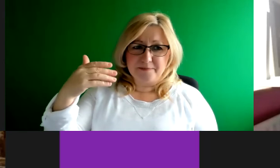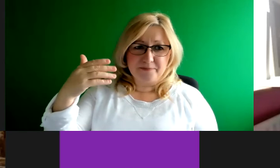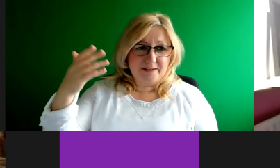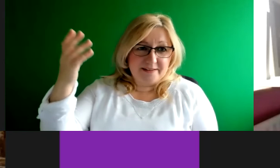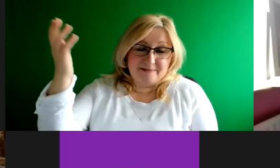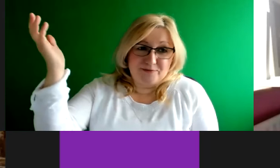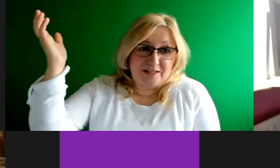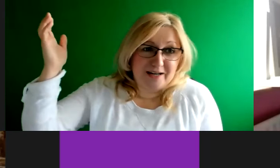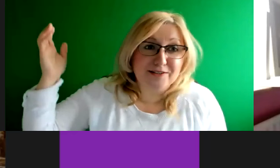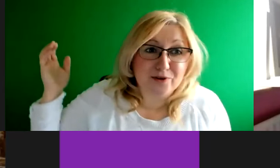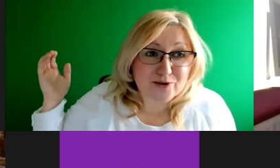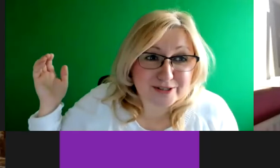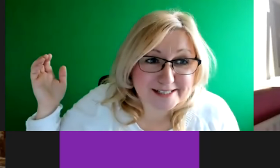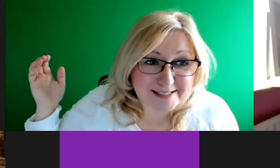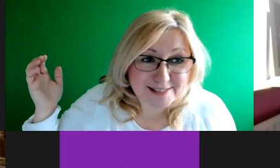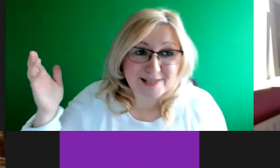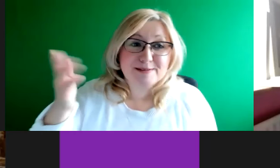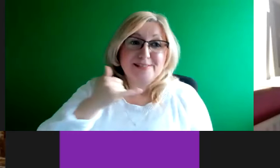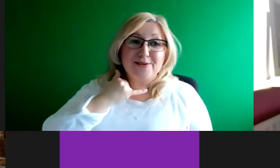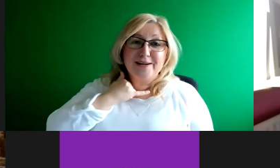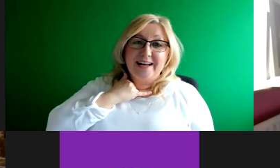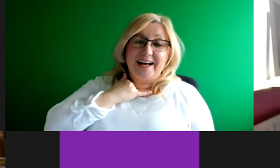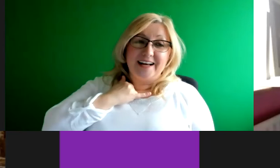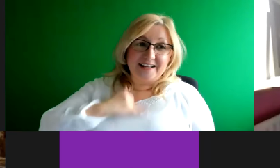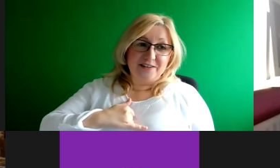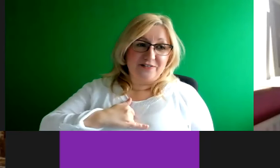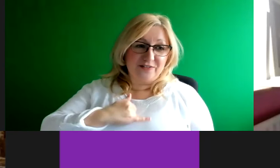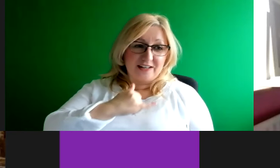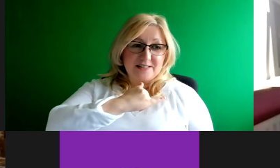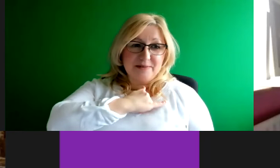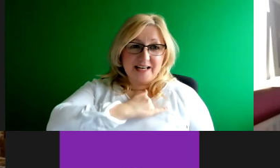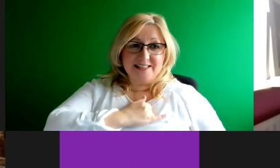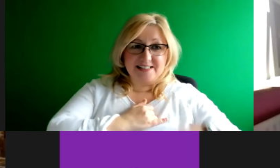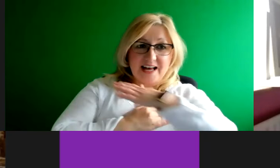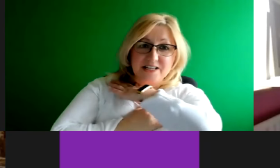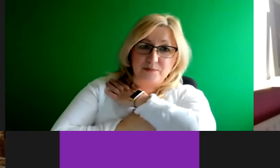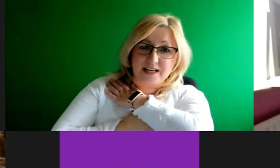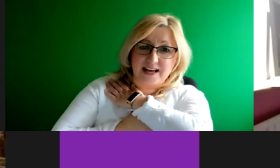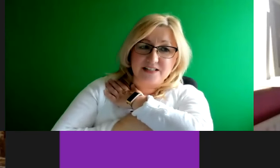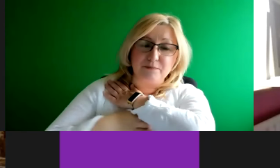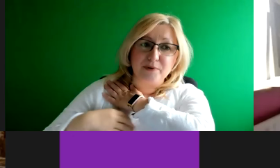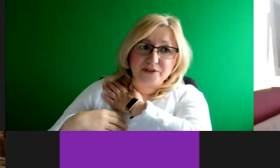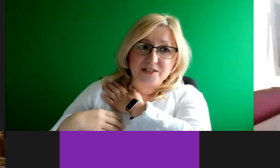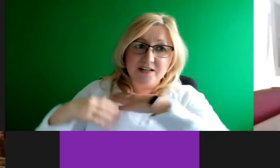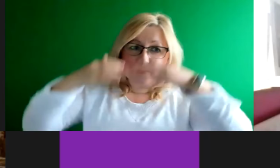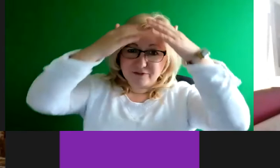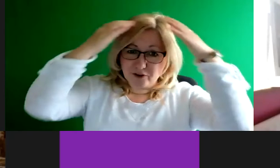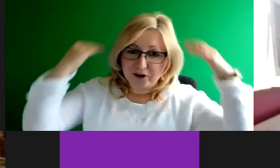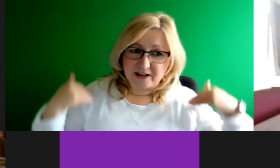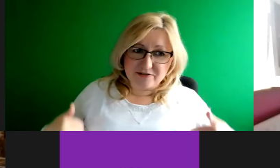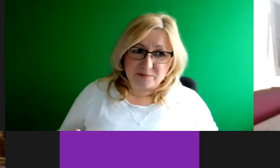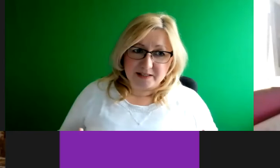or I don't know who does these things in hospitals. So, you've got somebody else's hand being active, but